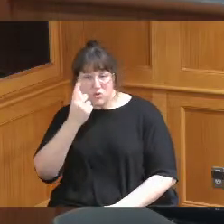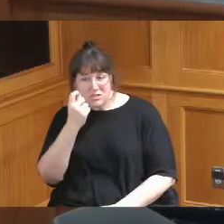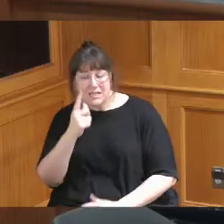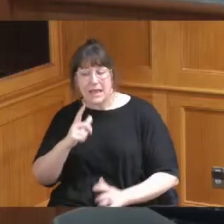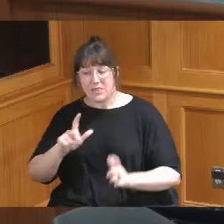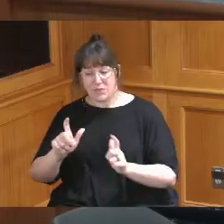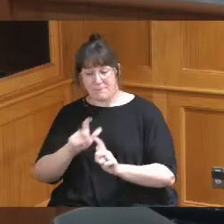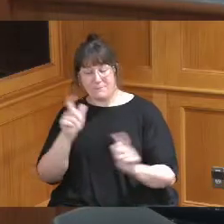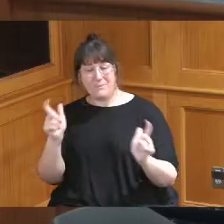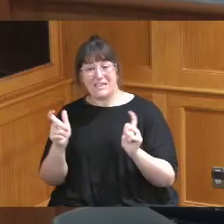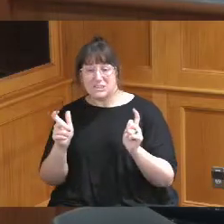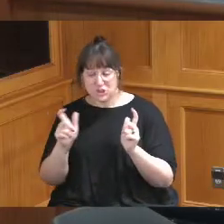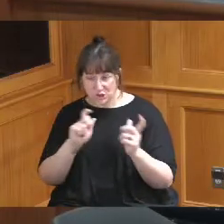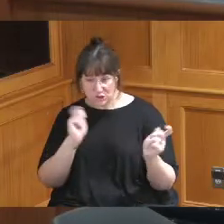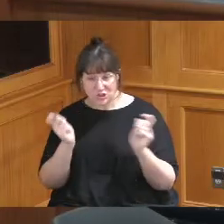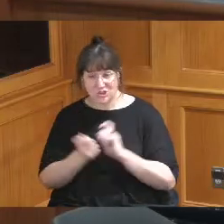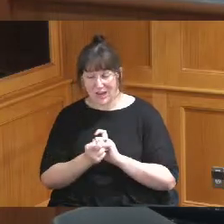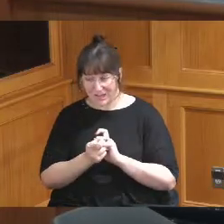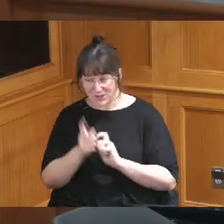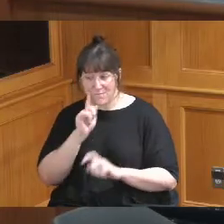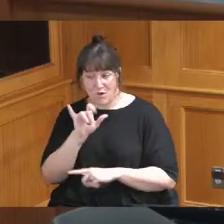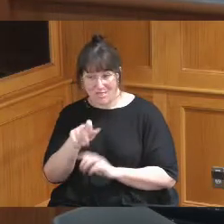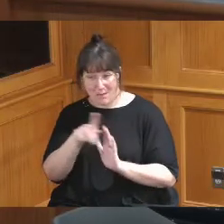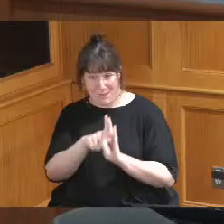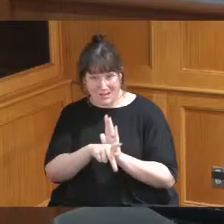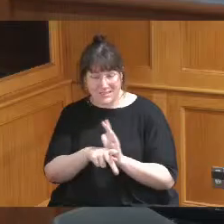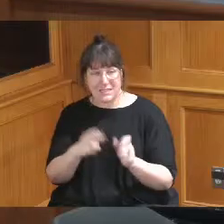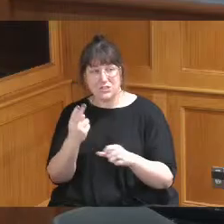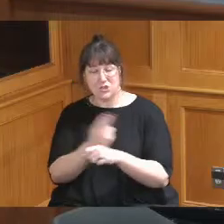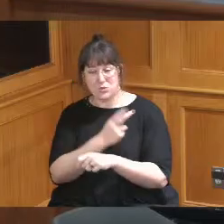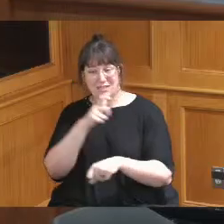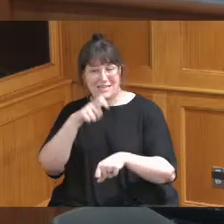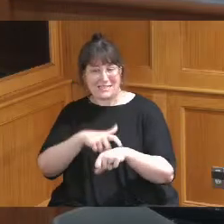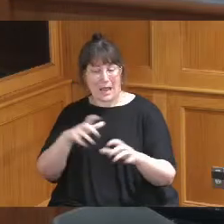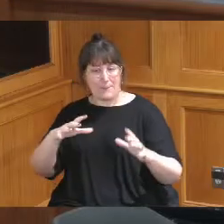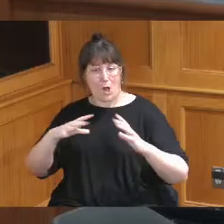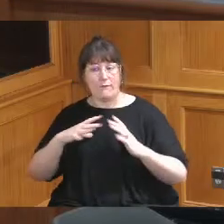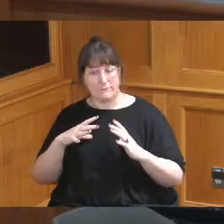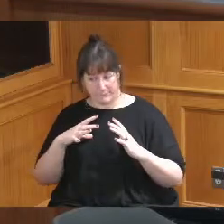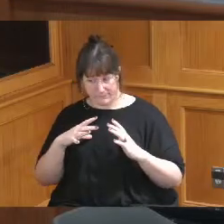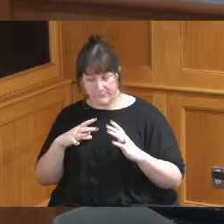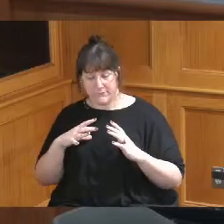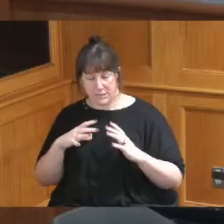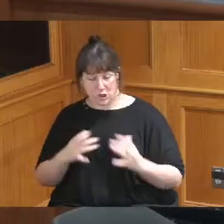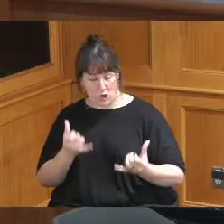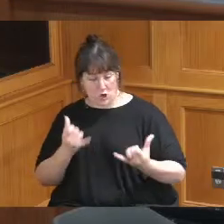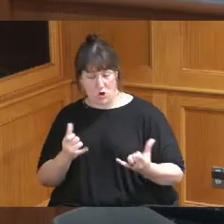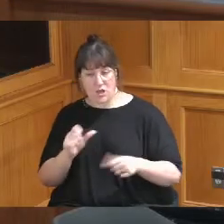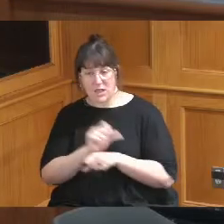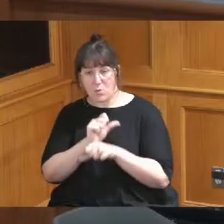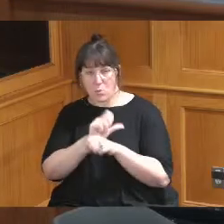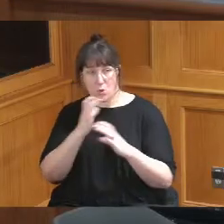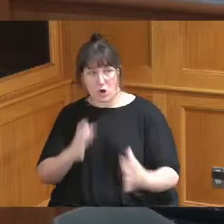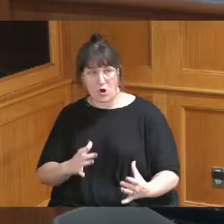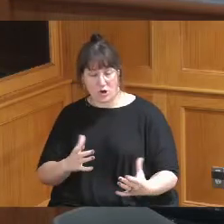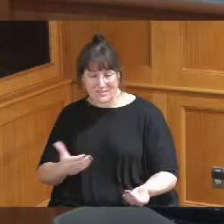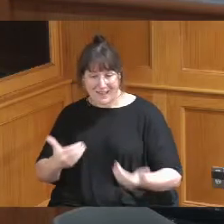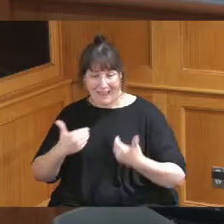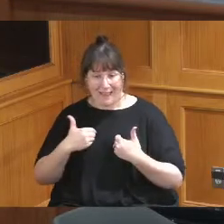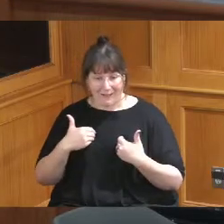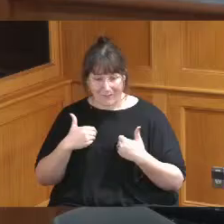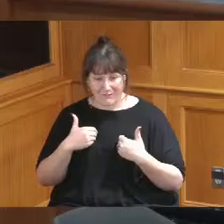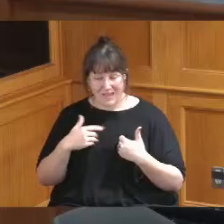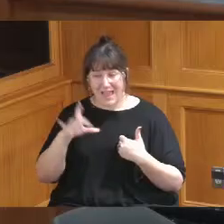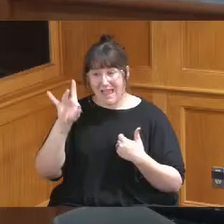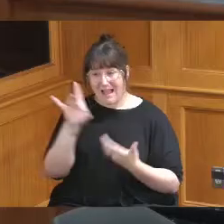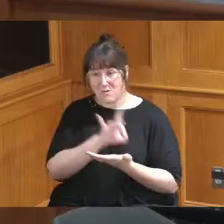the parental leave policy involves the use of the time off. Currently, employees are entitled to